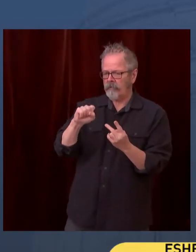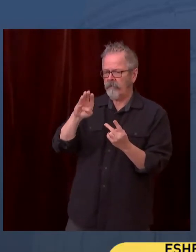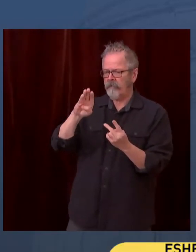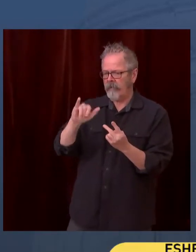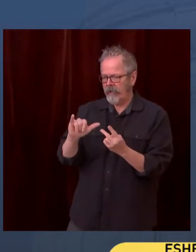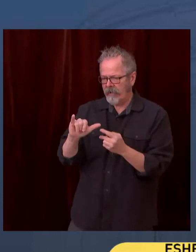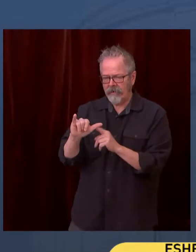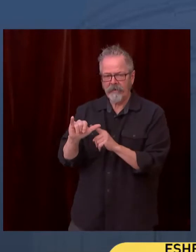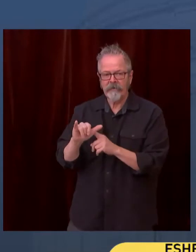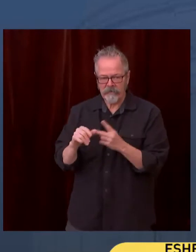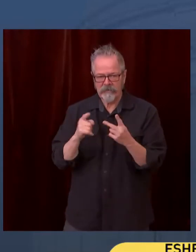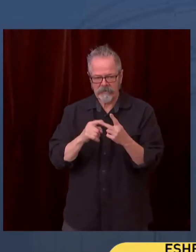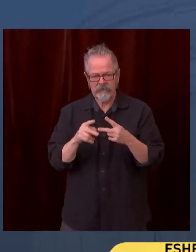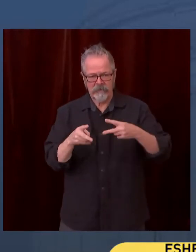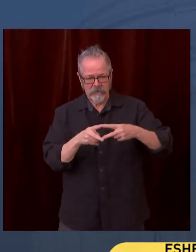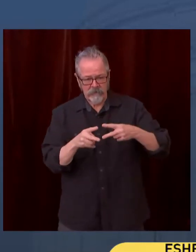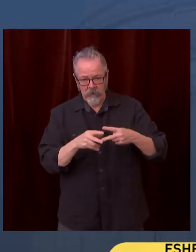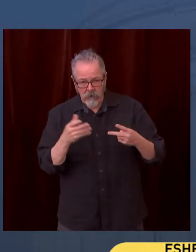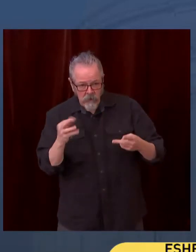Senator Rolfes, do we have you?